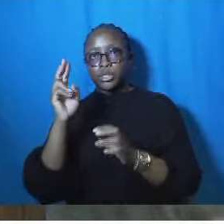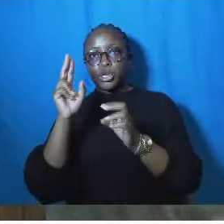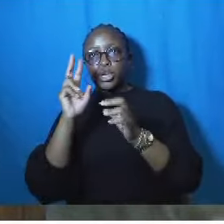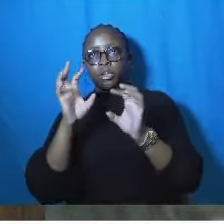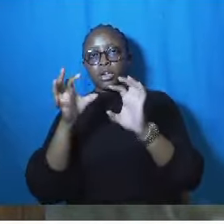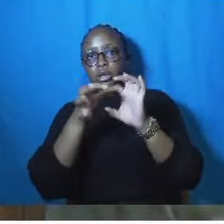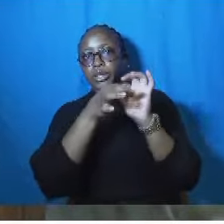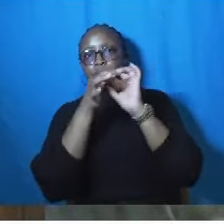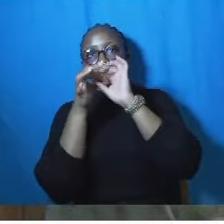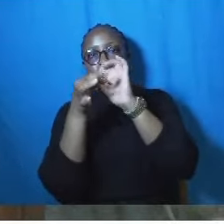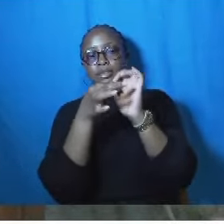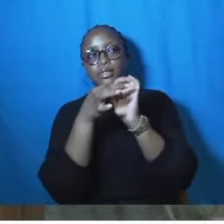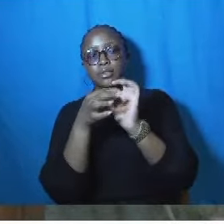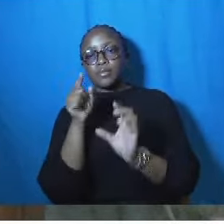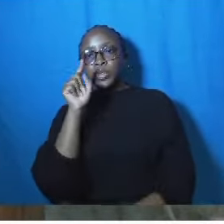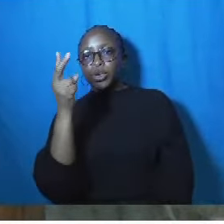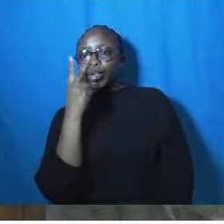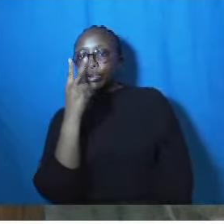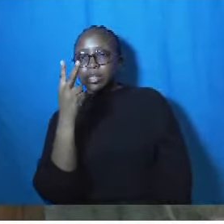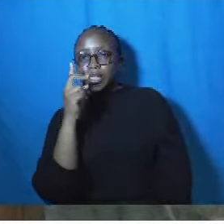Jews and the Gentiles of his day?